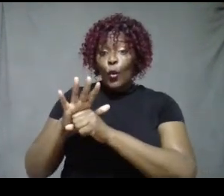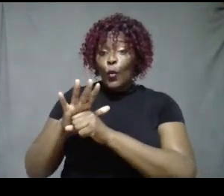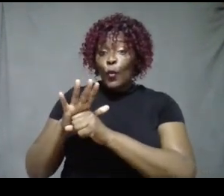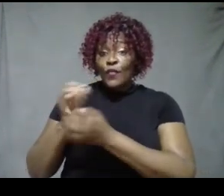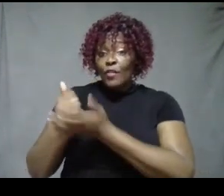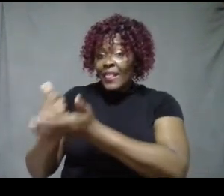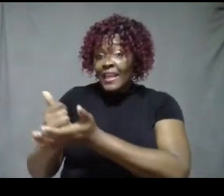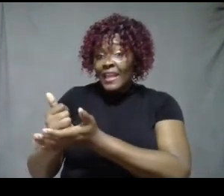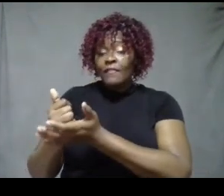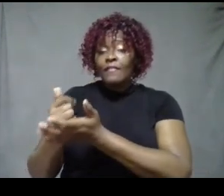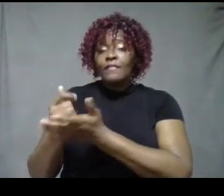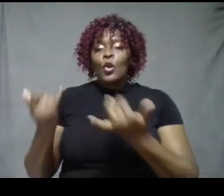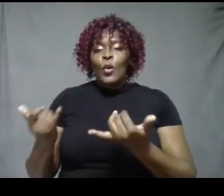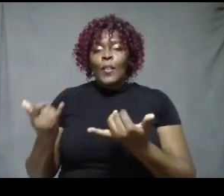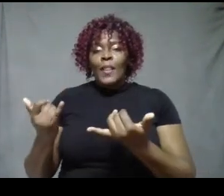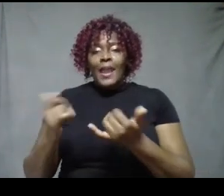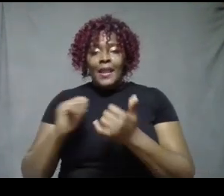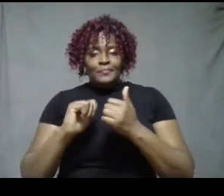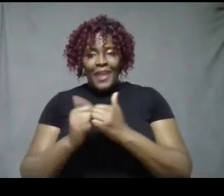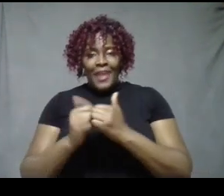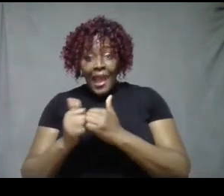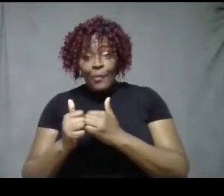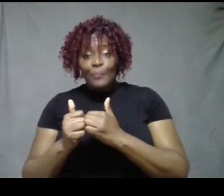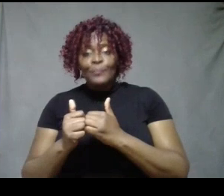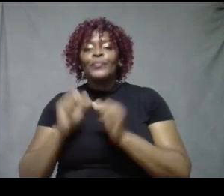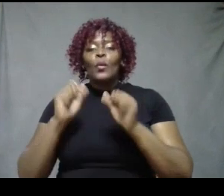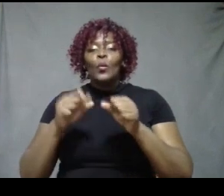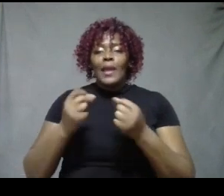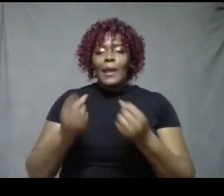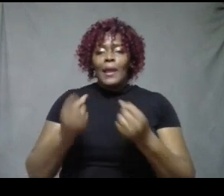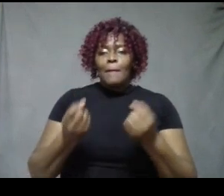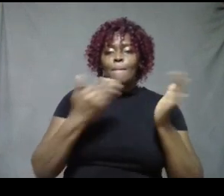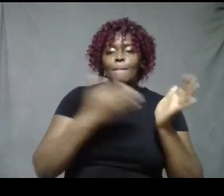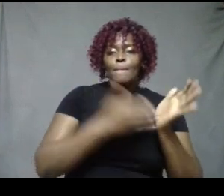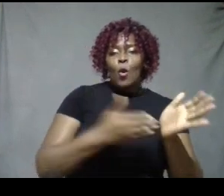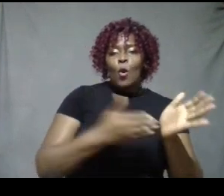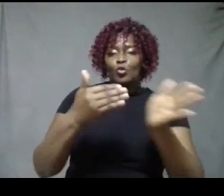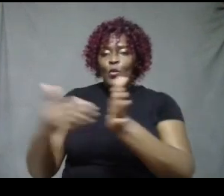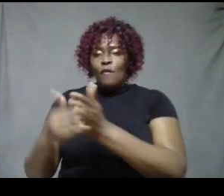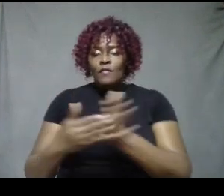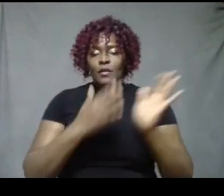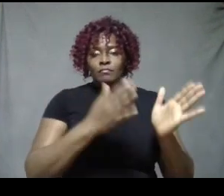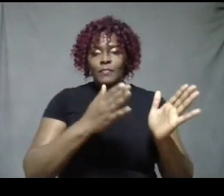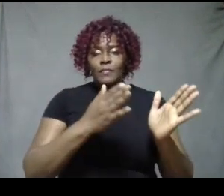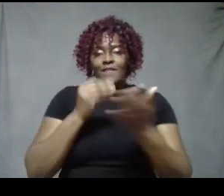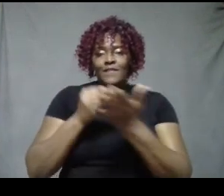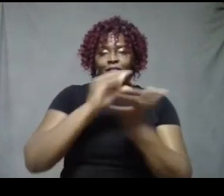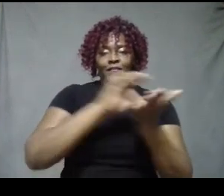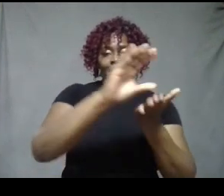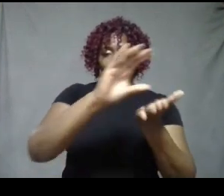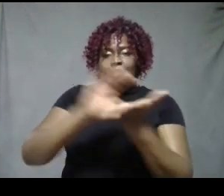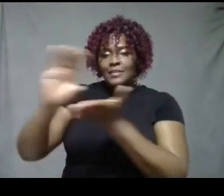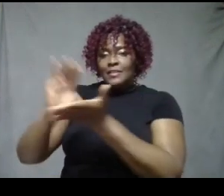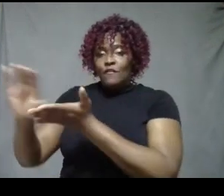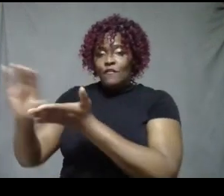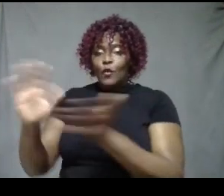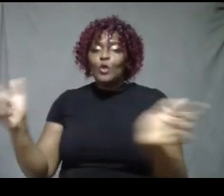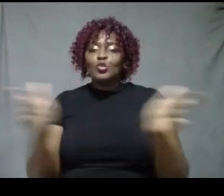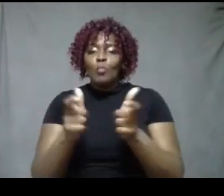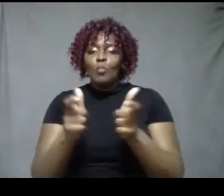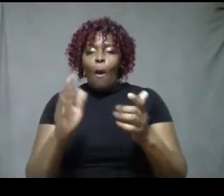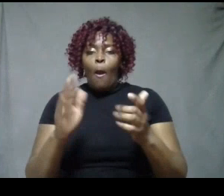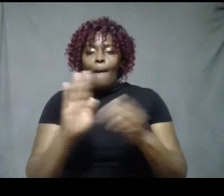currently. And how we can do that is we can issue multiple rounds of funding for small businesses, like I mentioned, opening up a round one